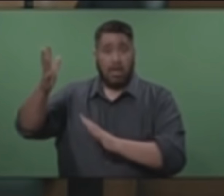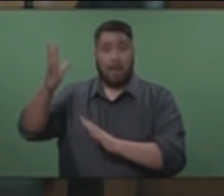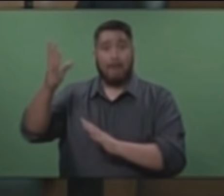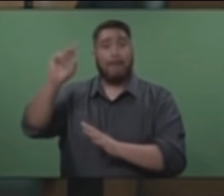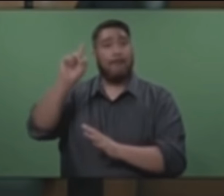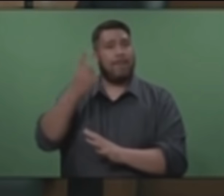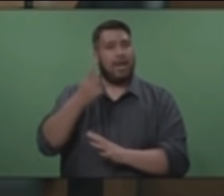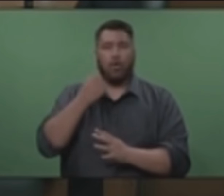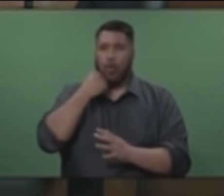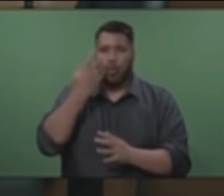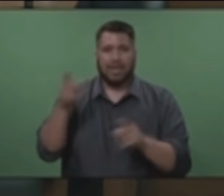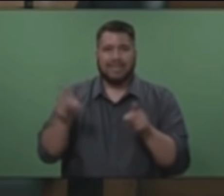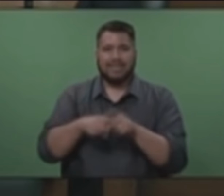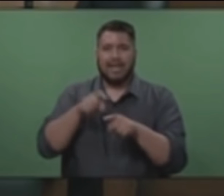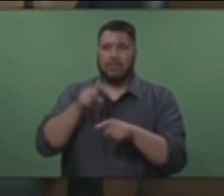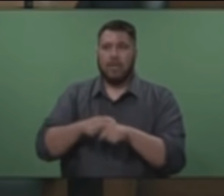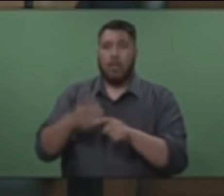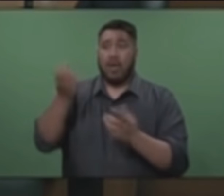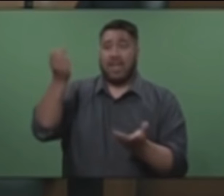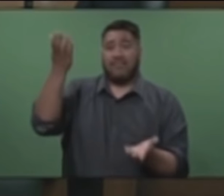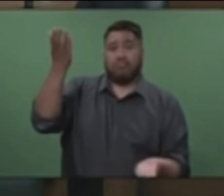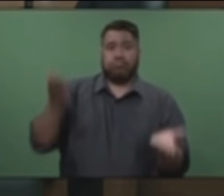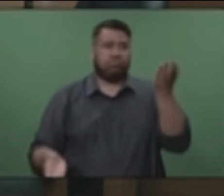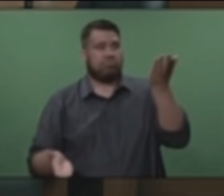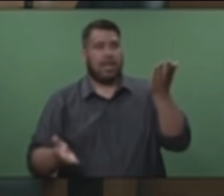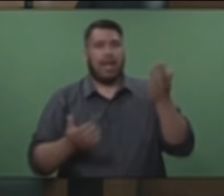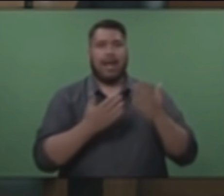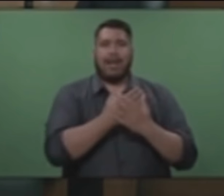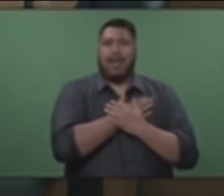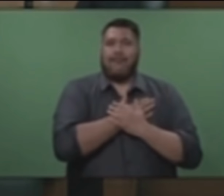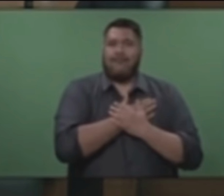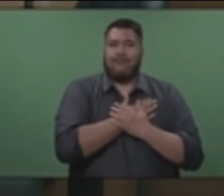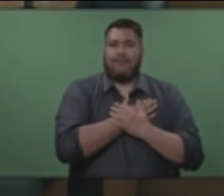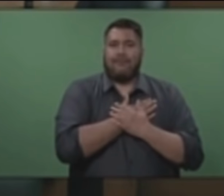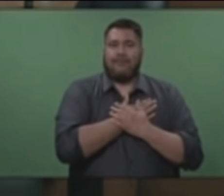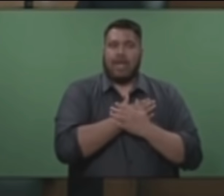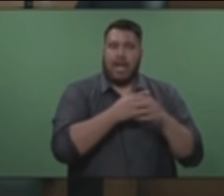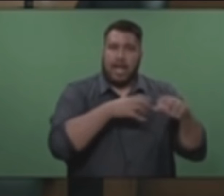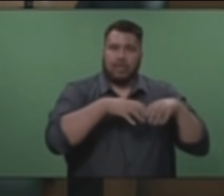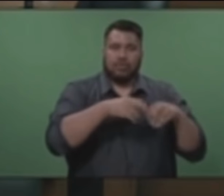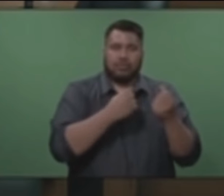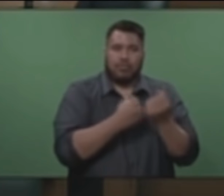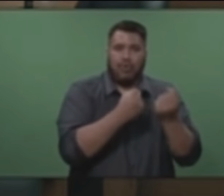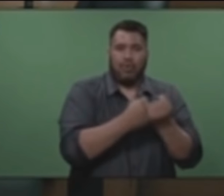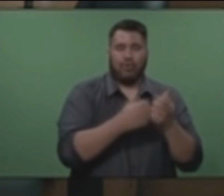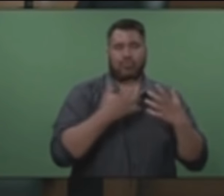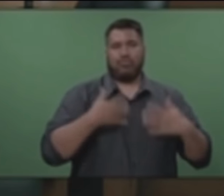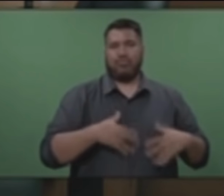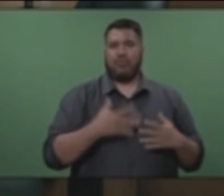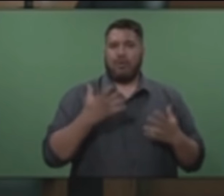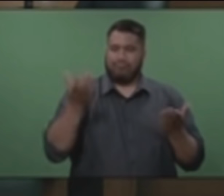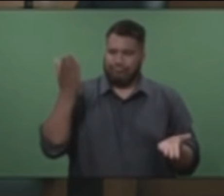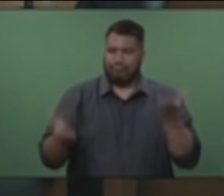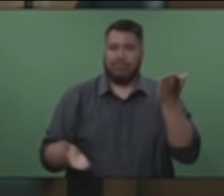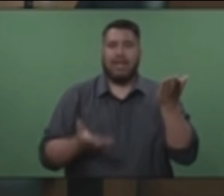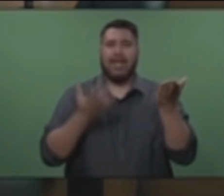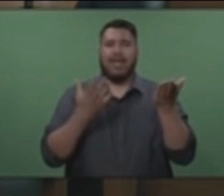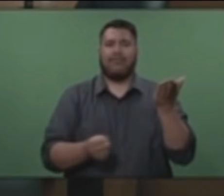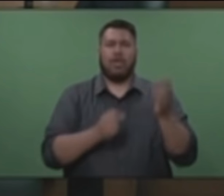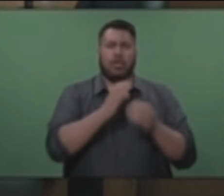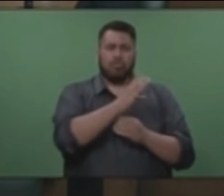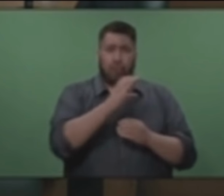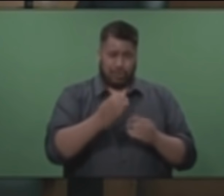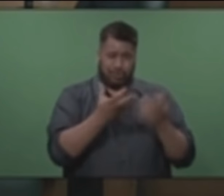and compassion. Christchurch has been no exception. Both civilians and law and order